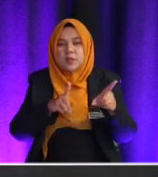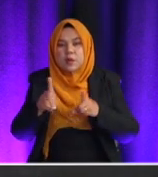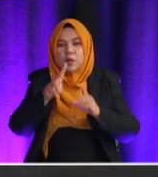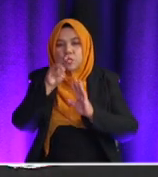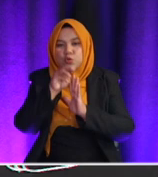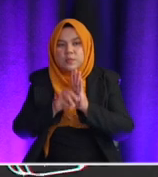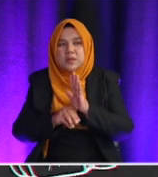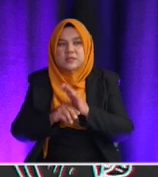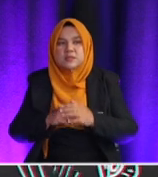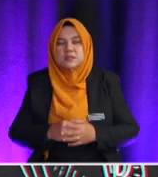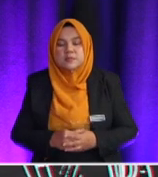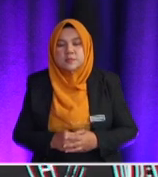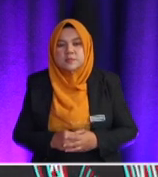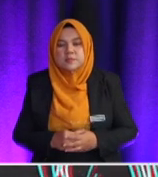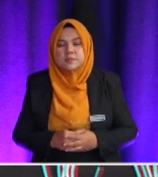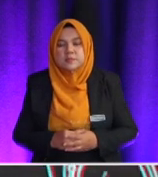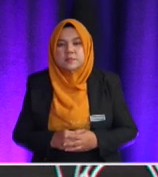Arguments. Arguments.